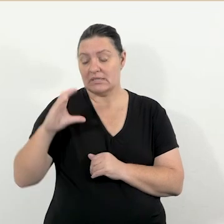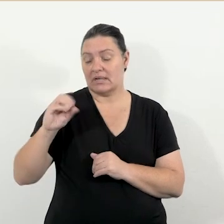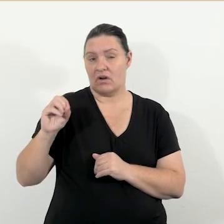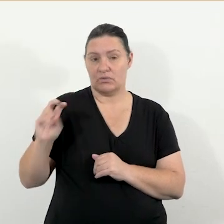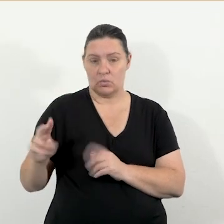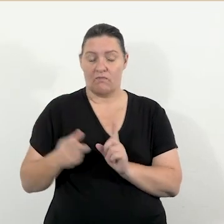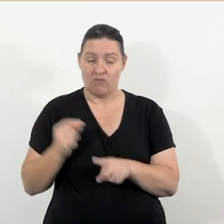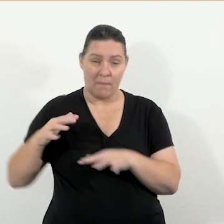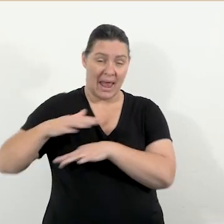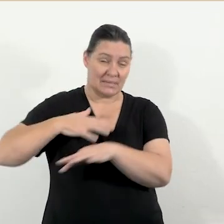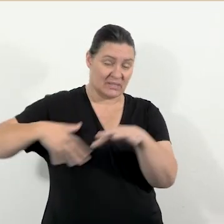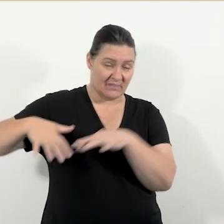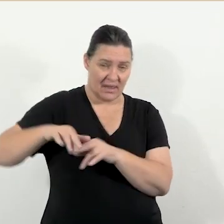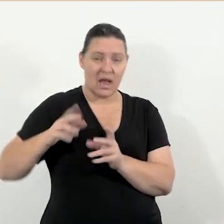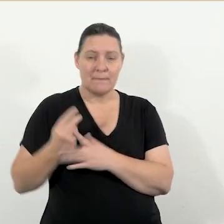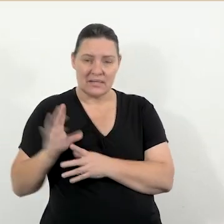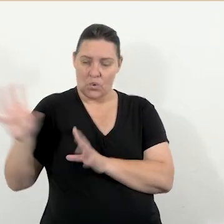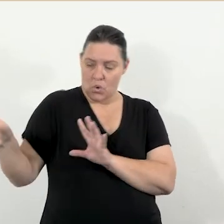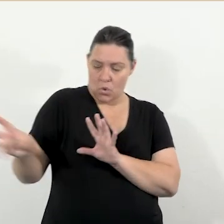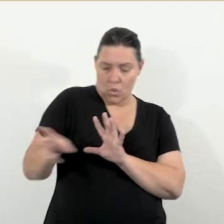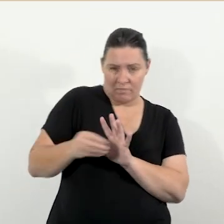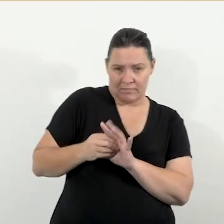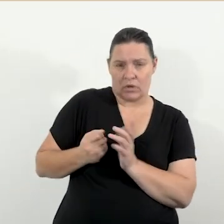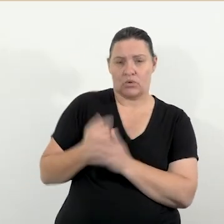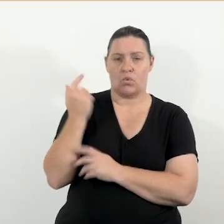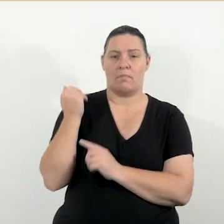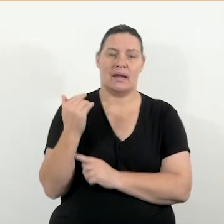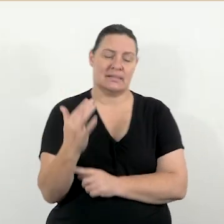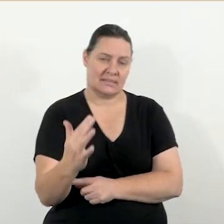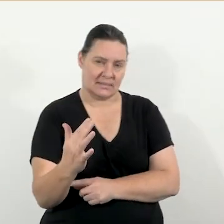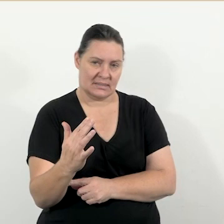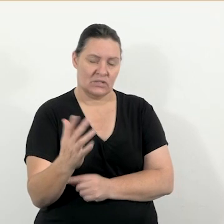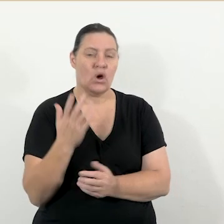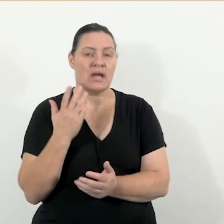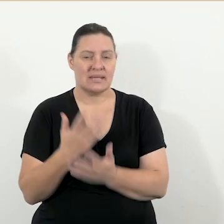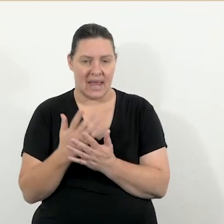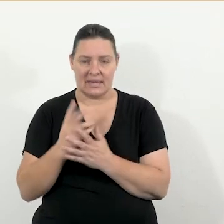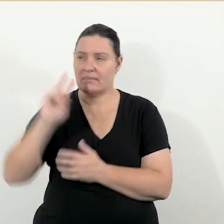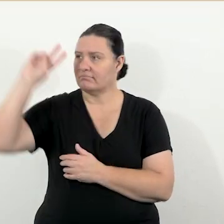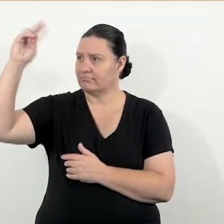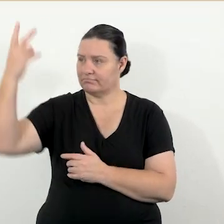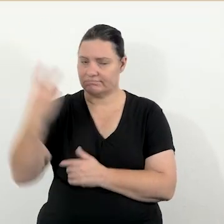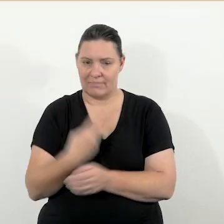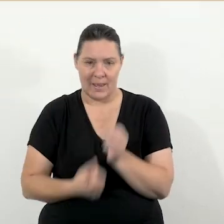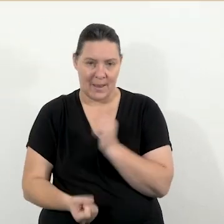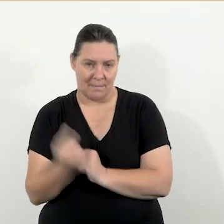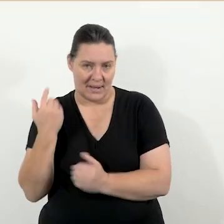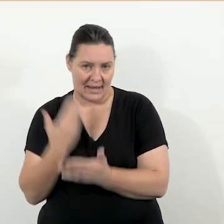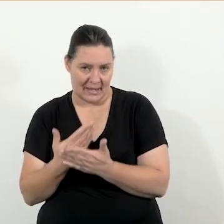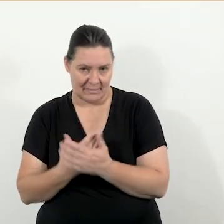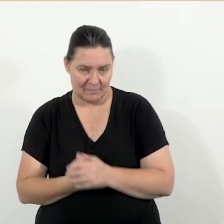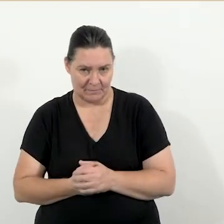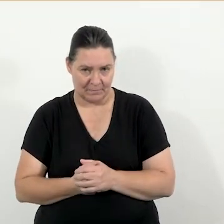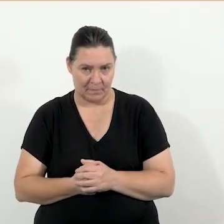carbon dioxide from the atmosphere will have to be absorbed by the plants in order for the process of